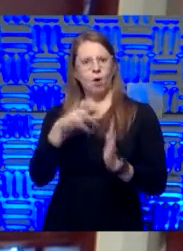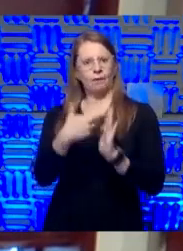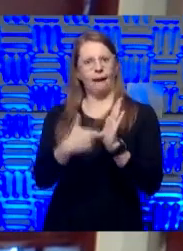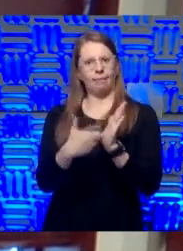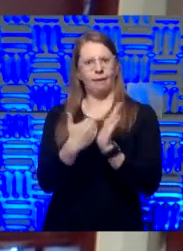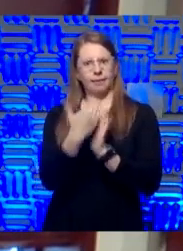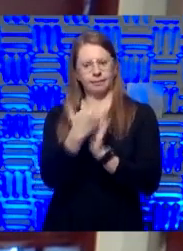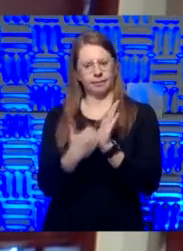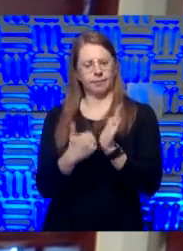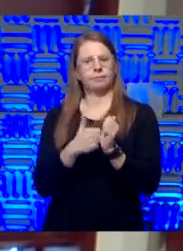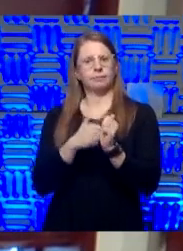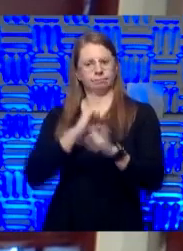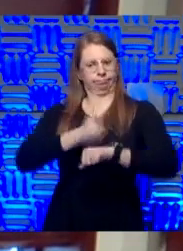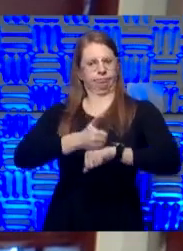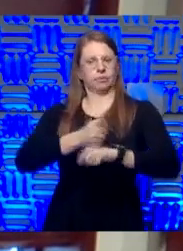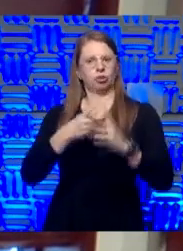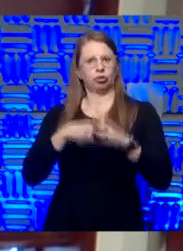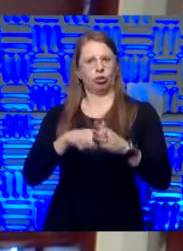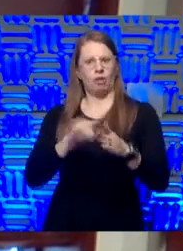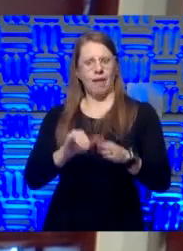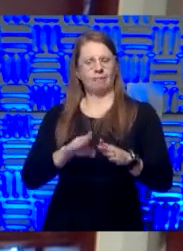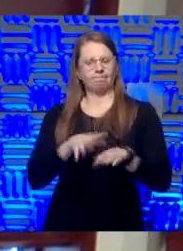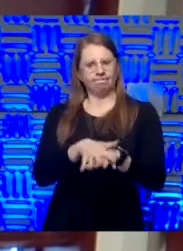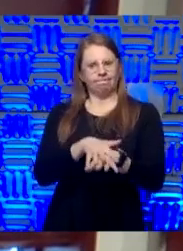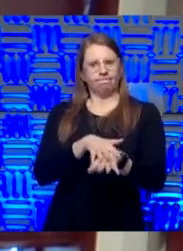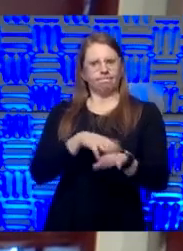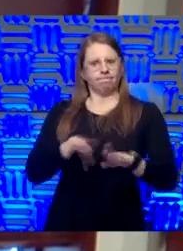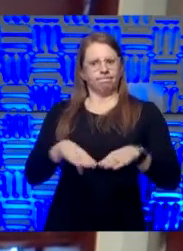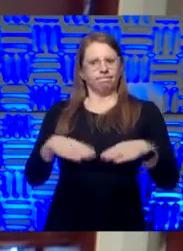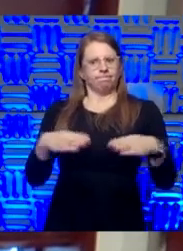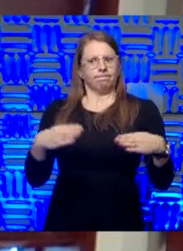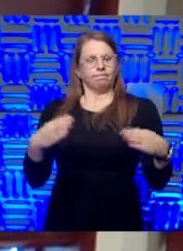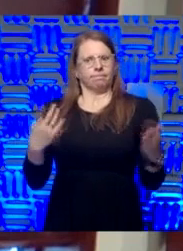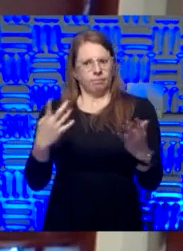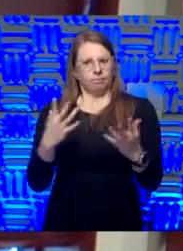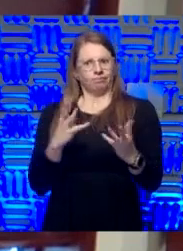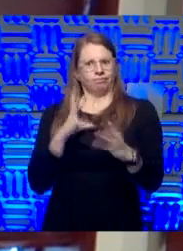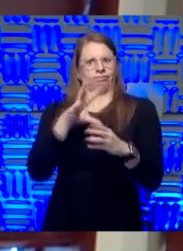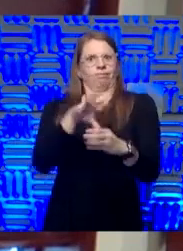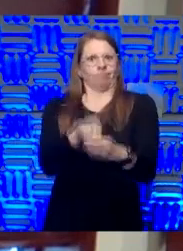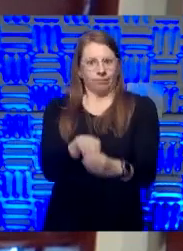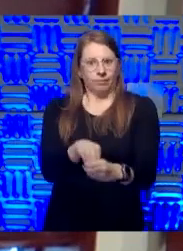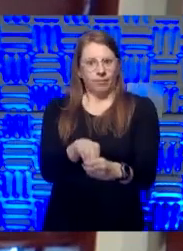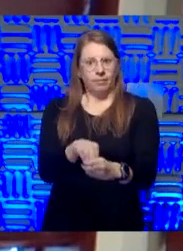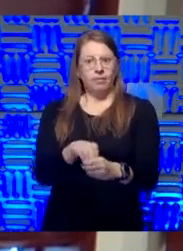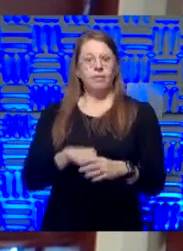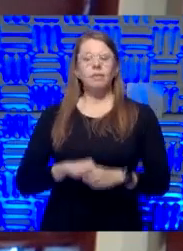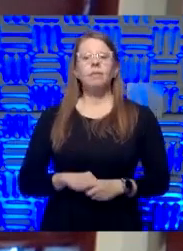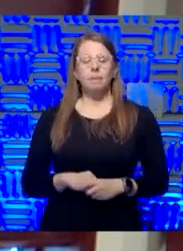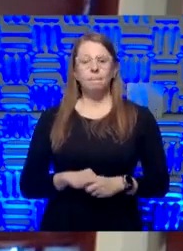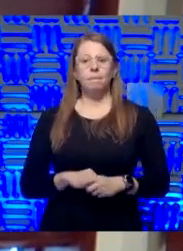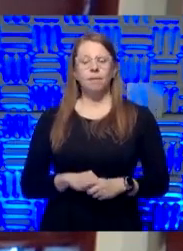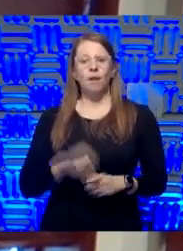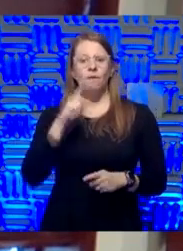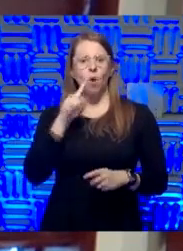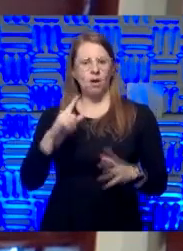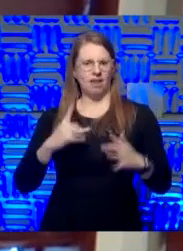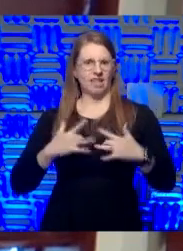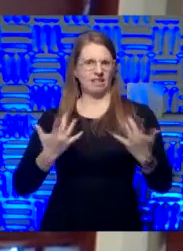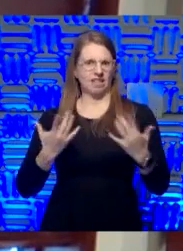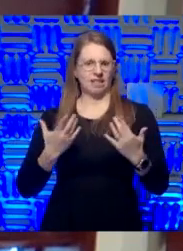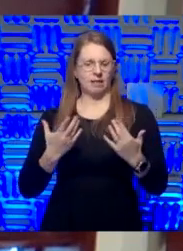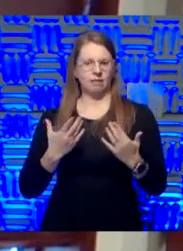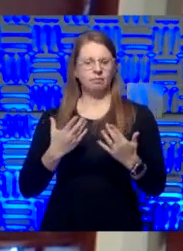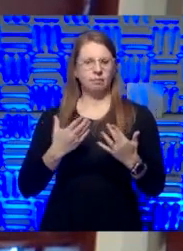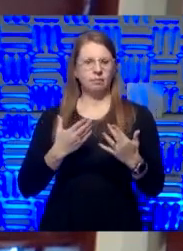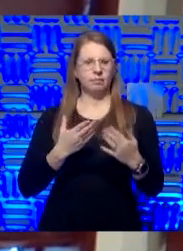have in place to begin that gradual reacclimatization or reacclimation to activities after a period